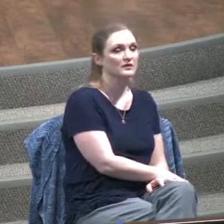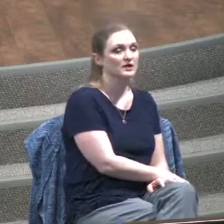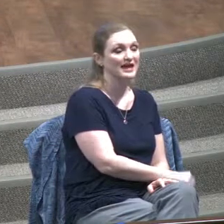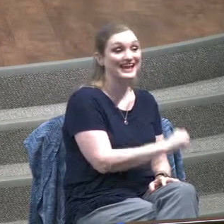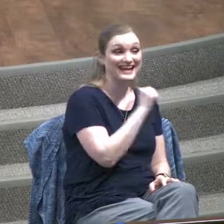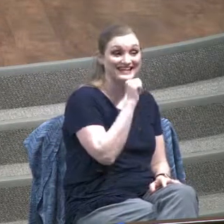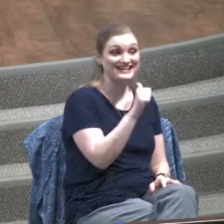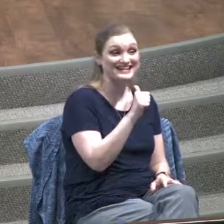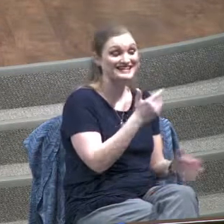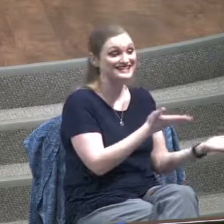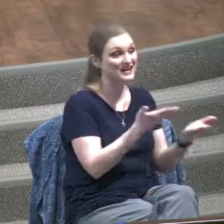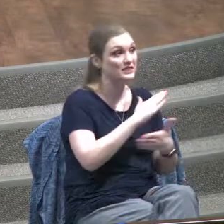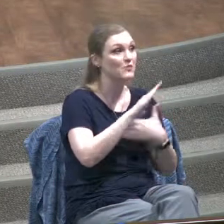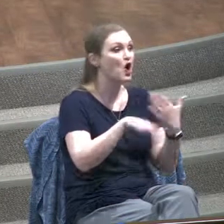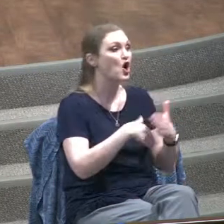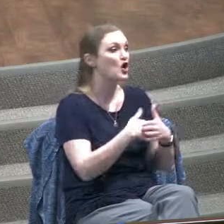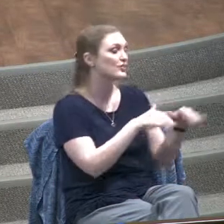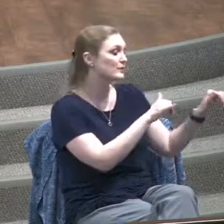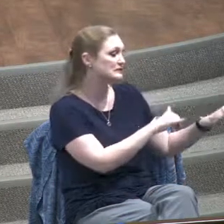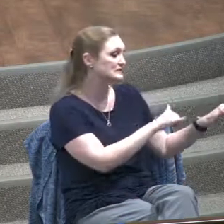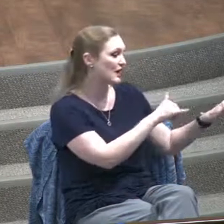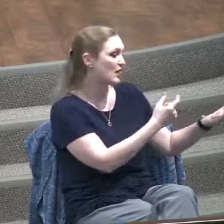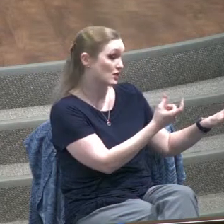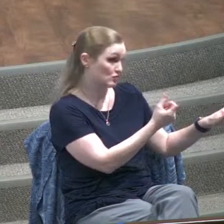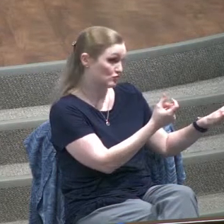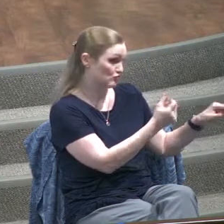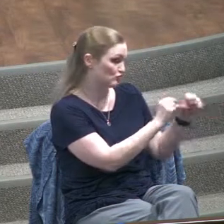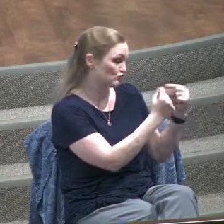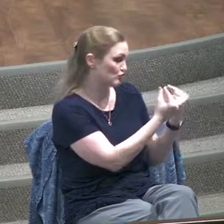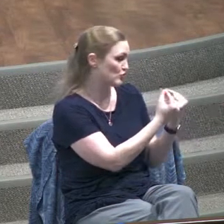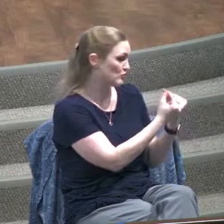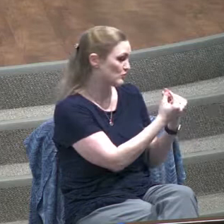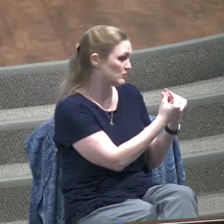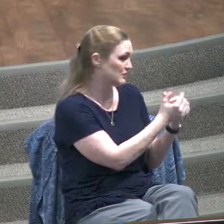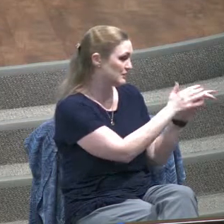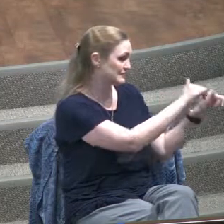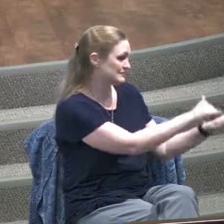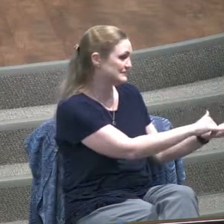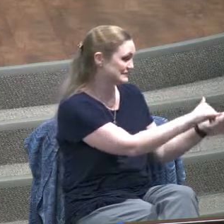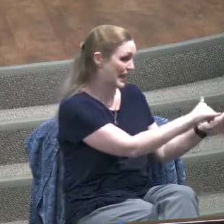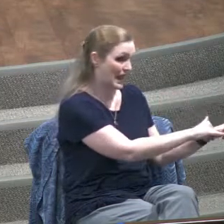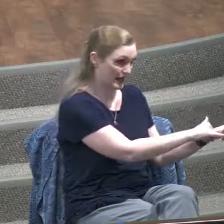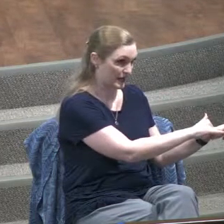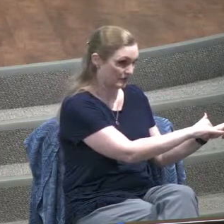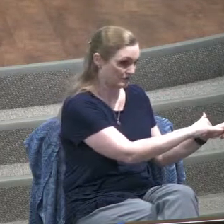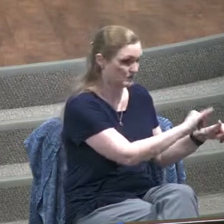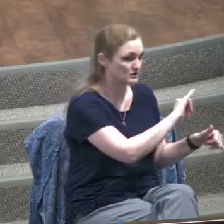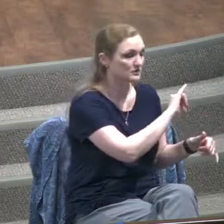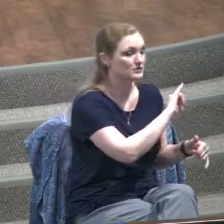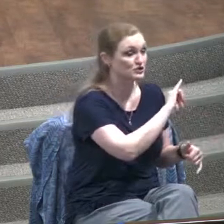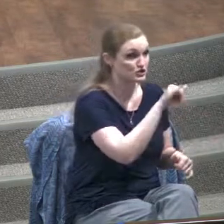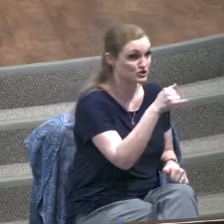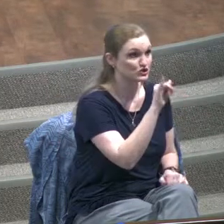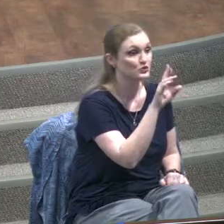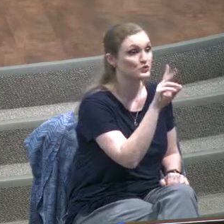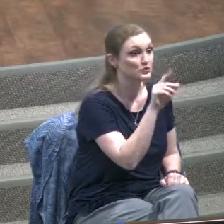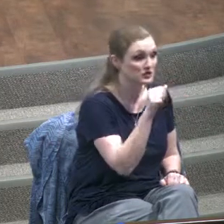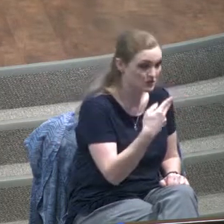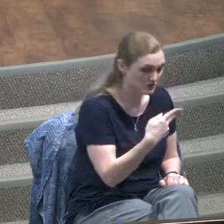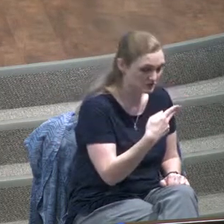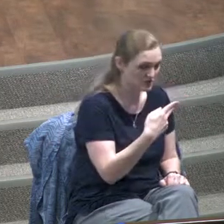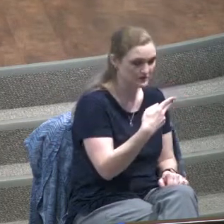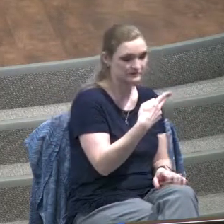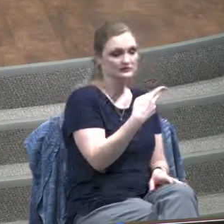didn't carry them all. There was still a remnant that remained in Judah